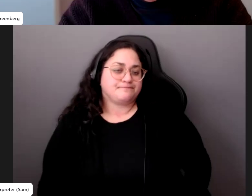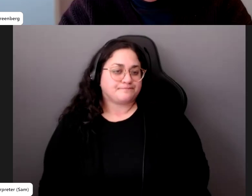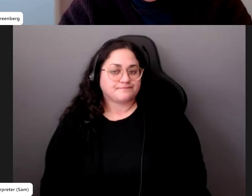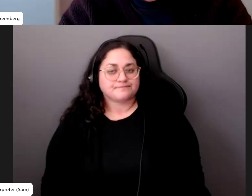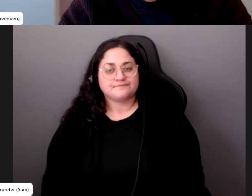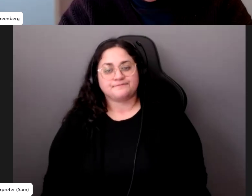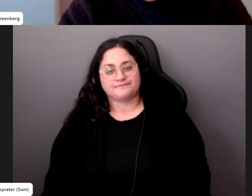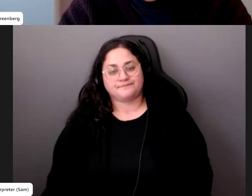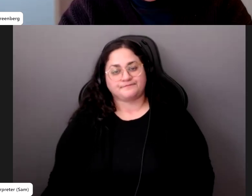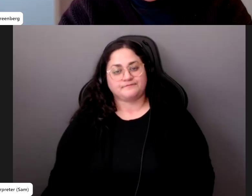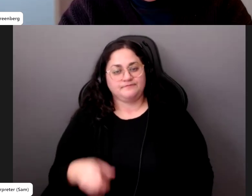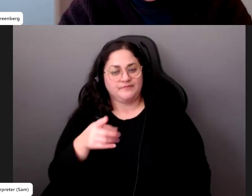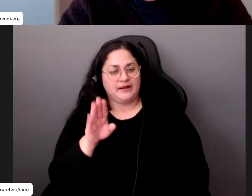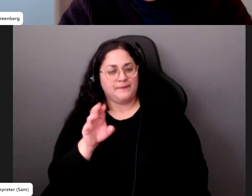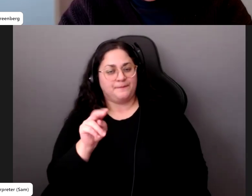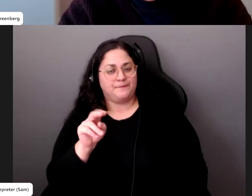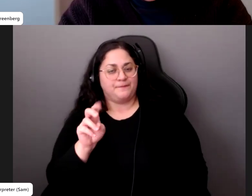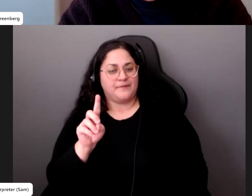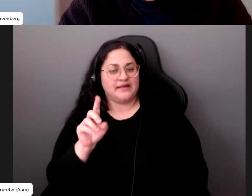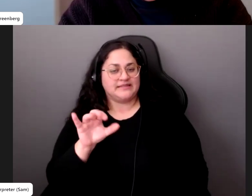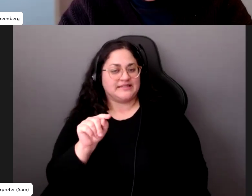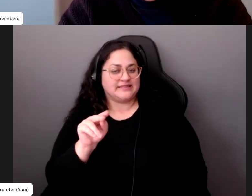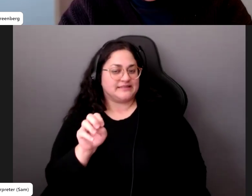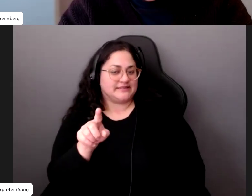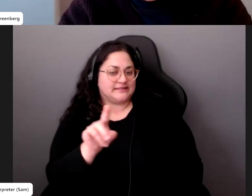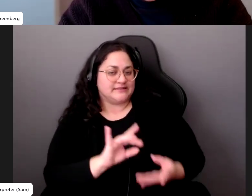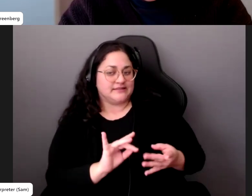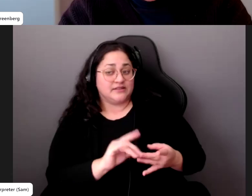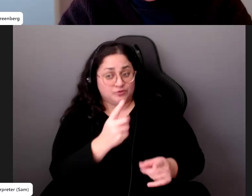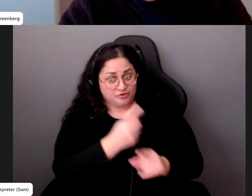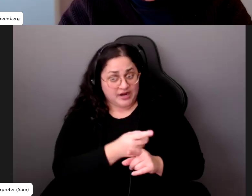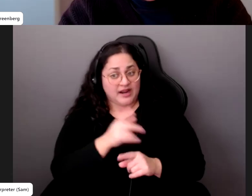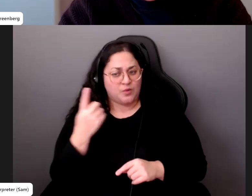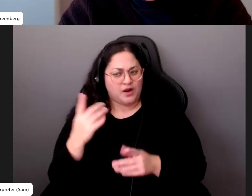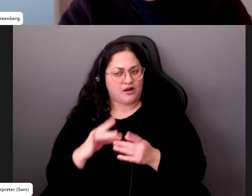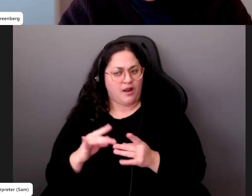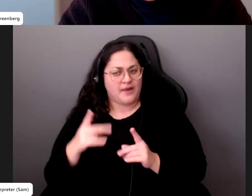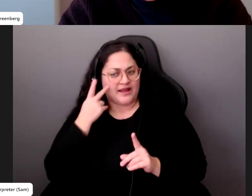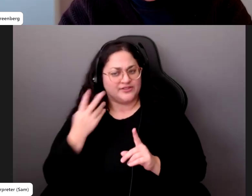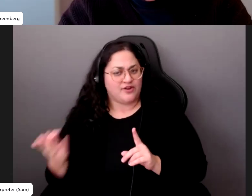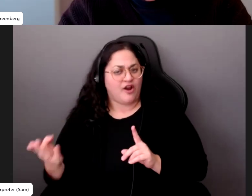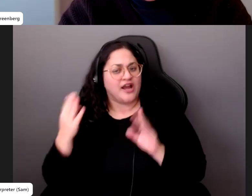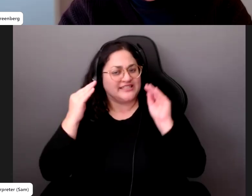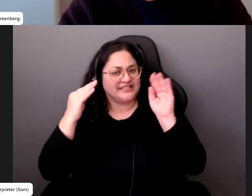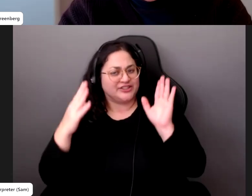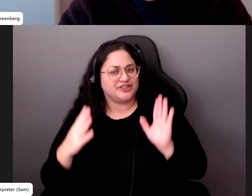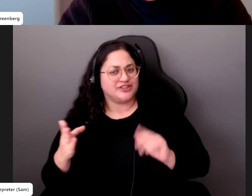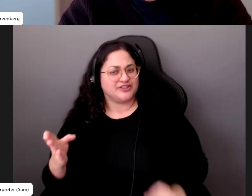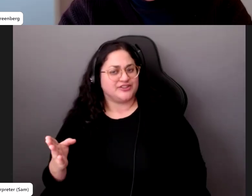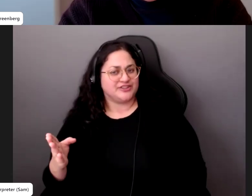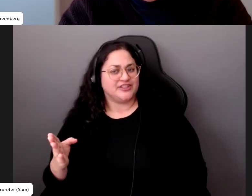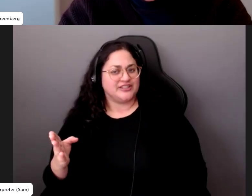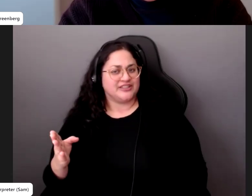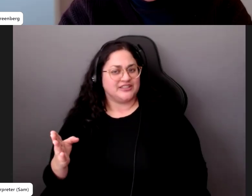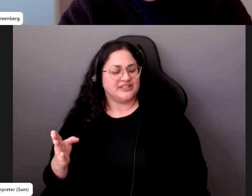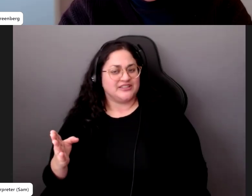and I think that's actually sort of supporting a comment from one of our participants who was mentioning teachers going hoarse,